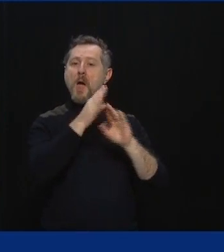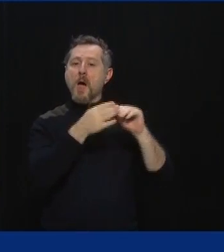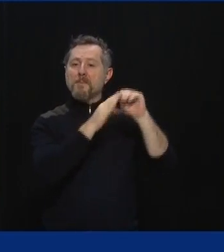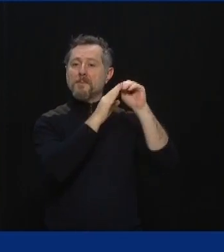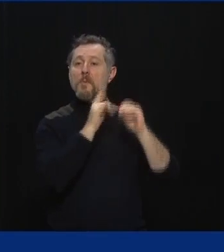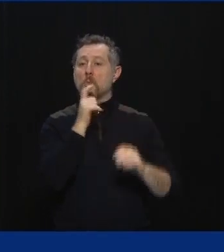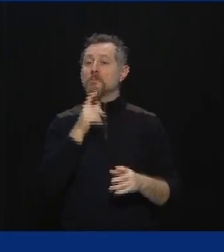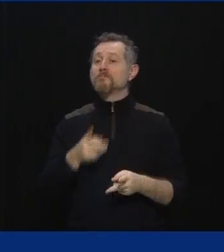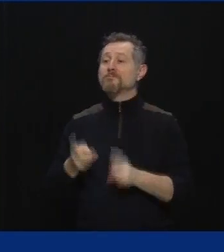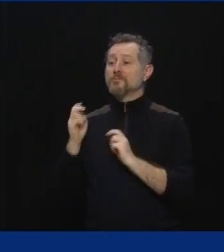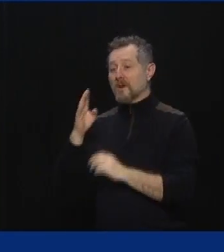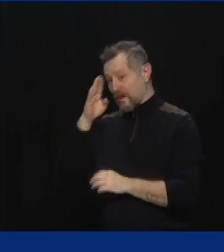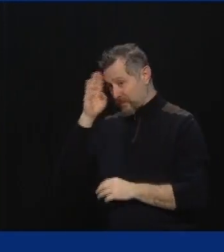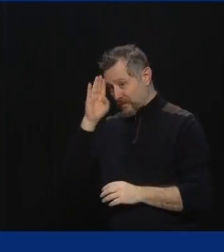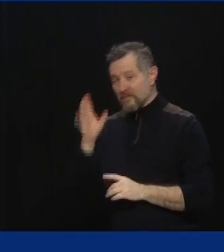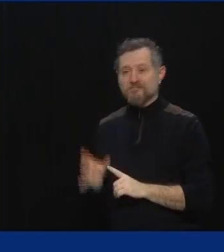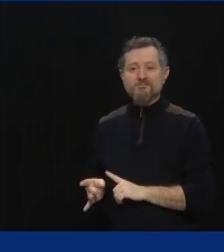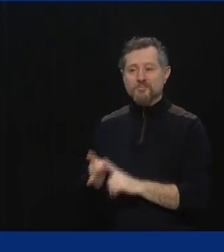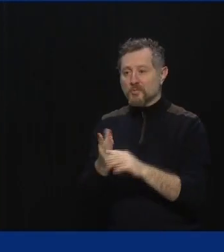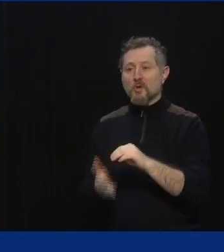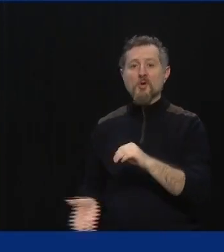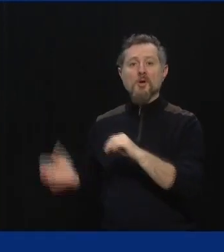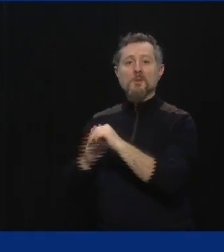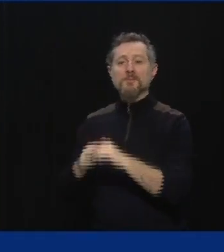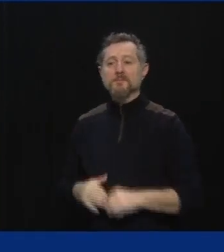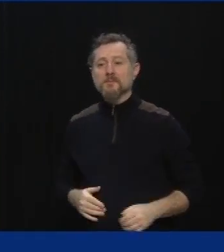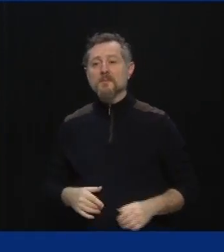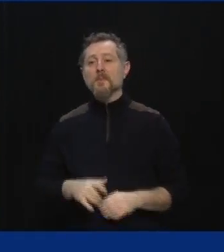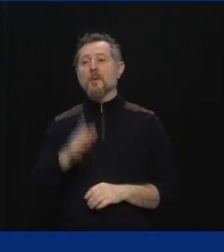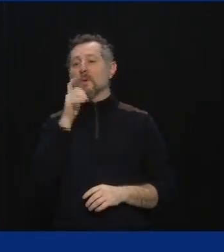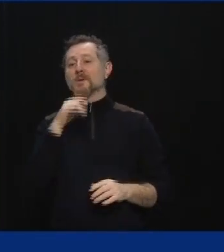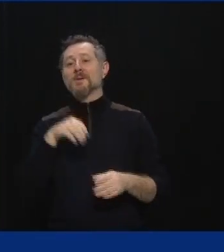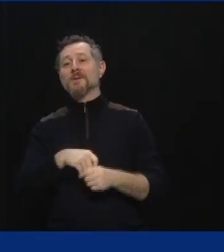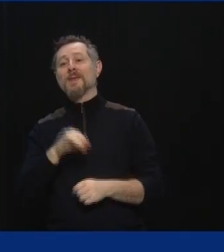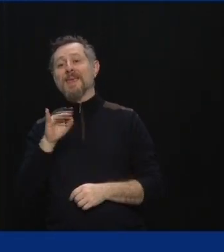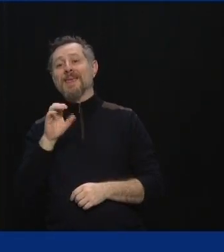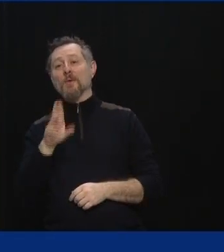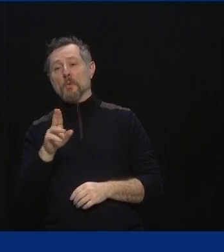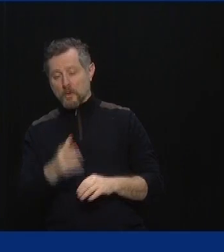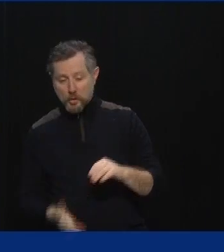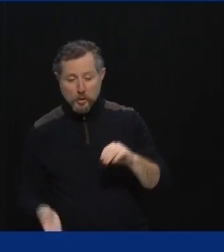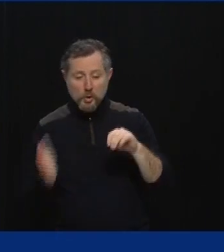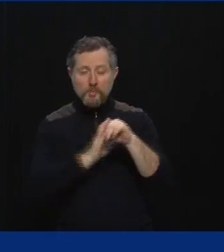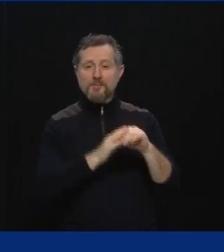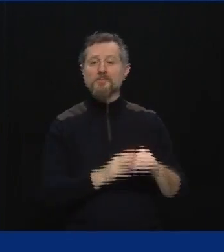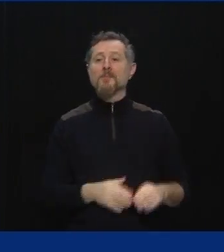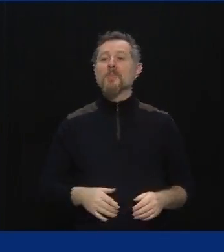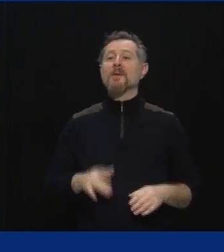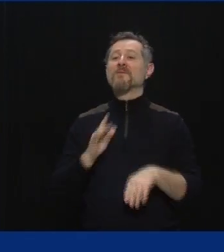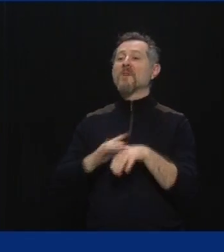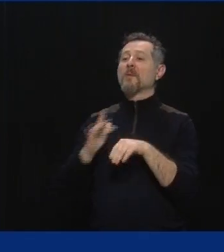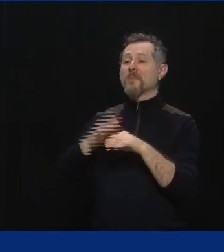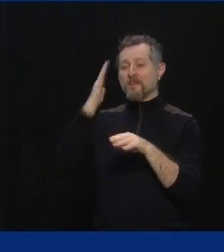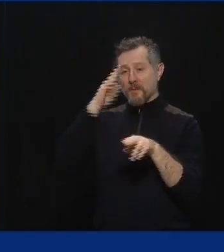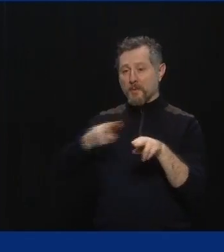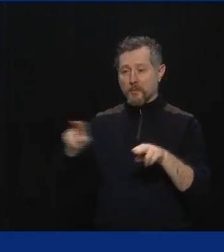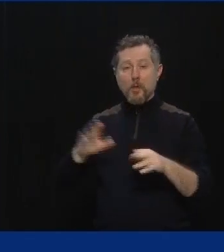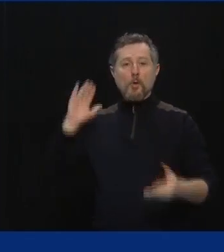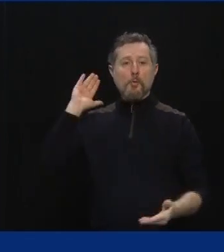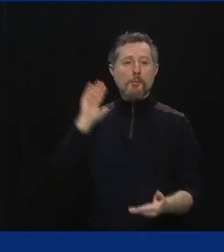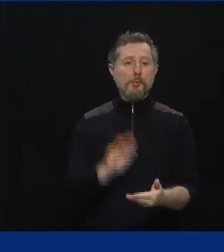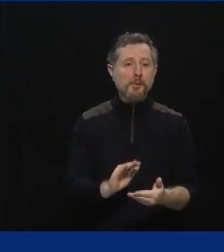up, ICU patients are going up, bed capacity is going down, and the vaccinations, while